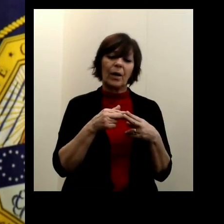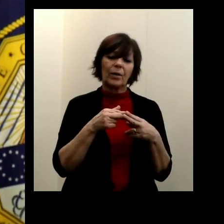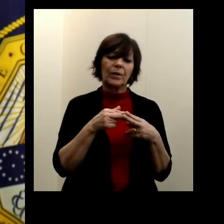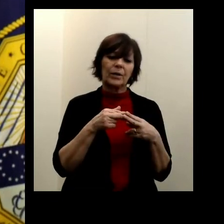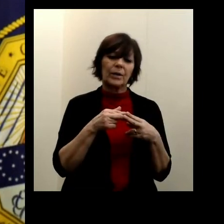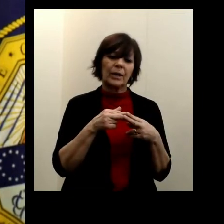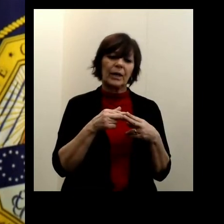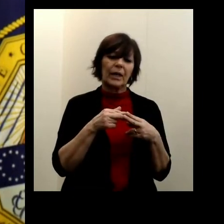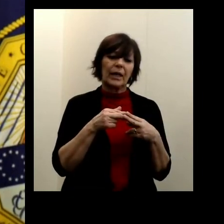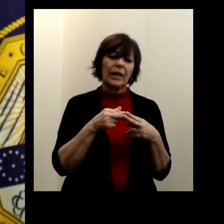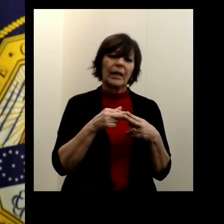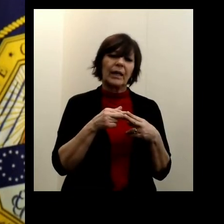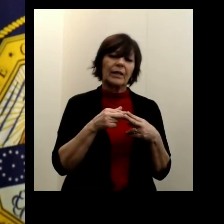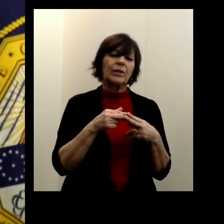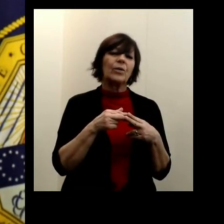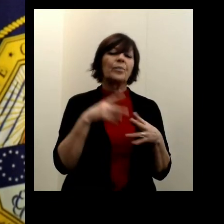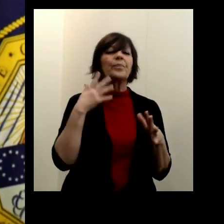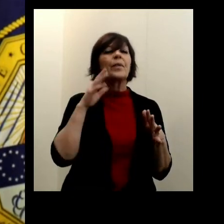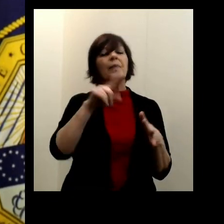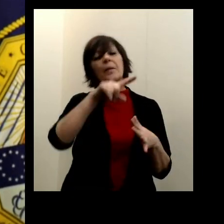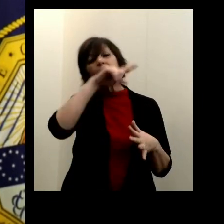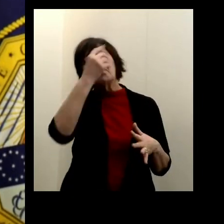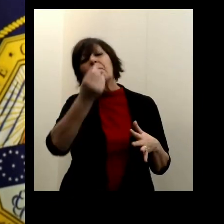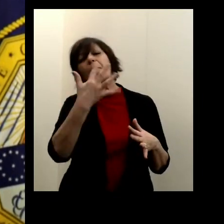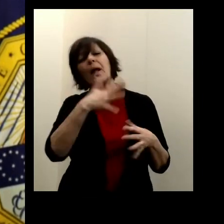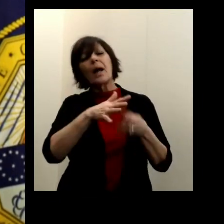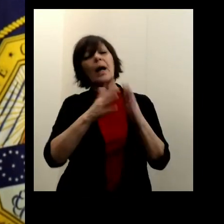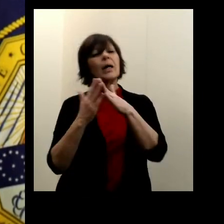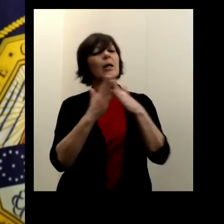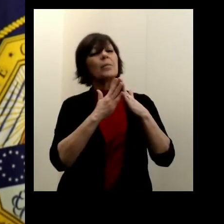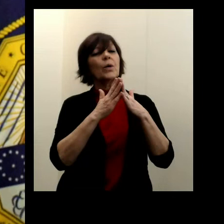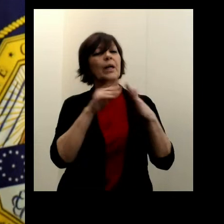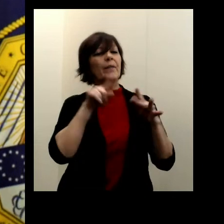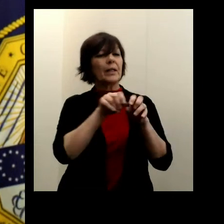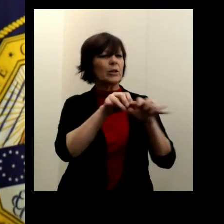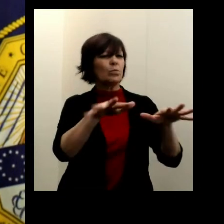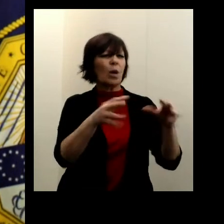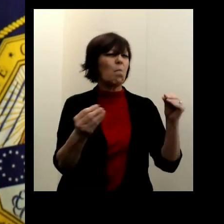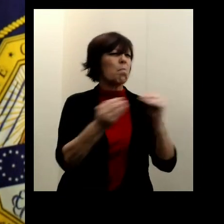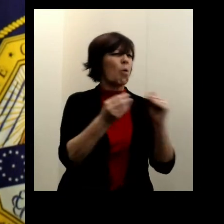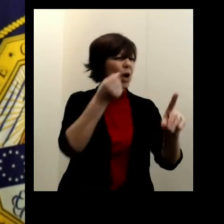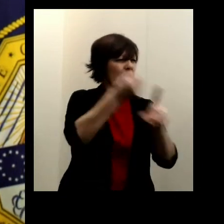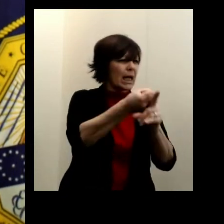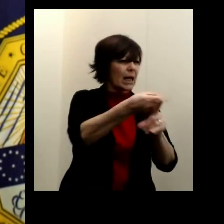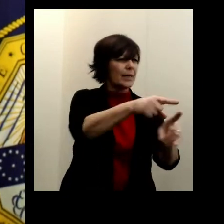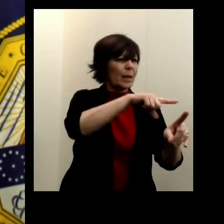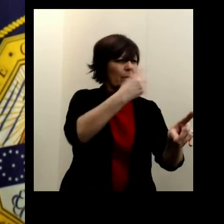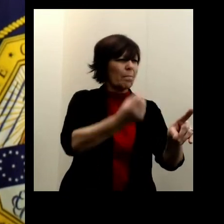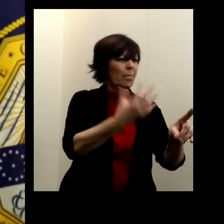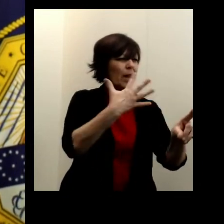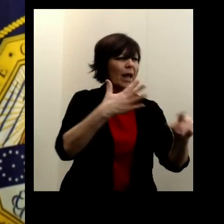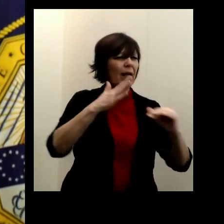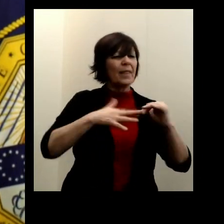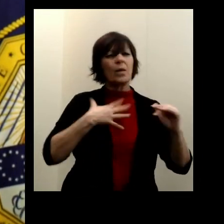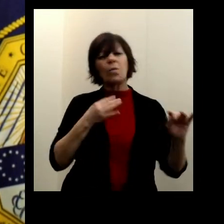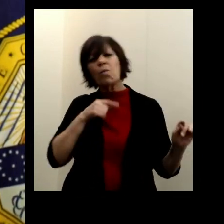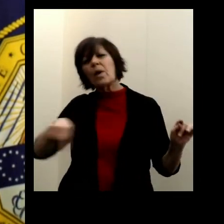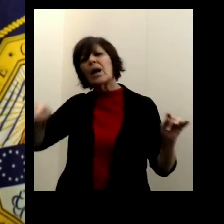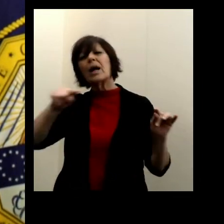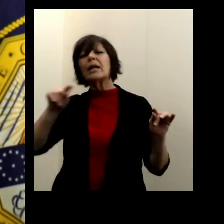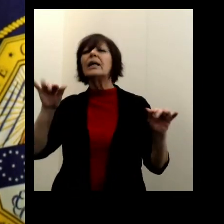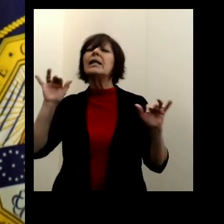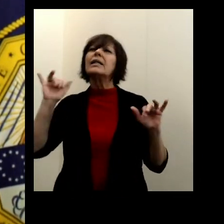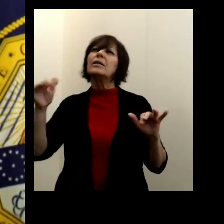virus spread in communities of color. And that topic has kind of resurfaced with talk about the